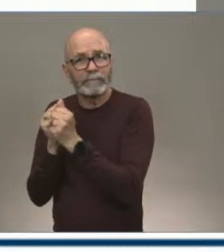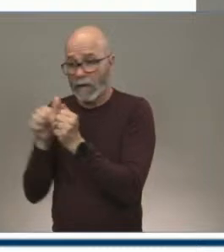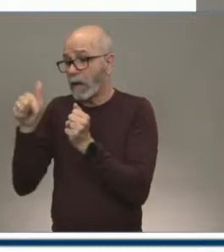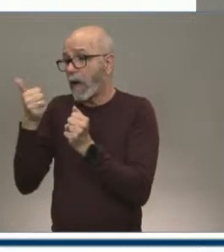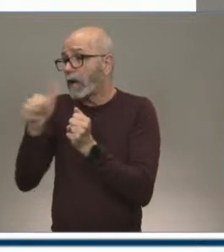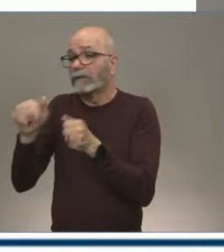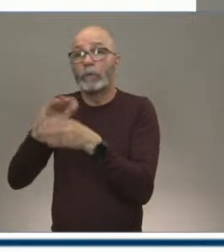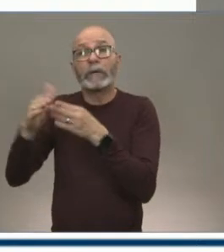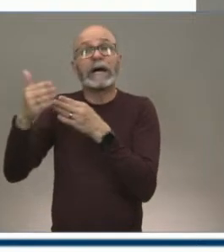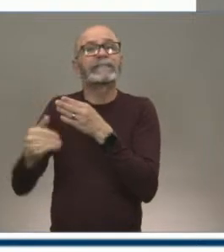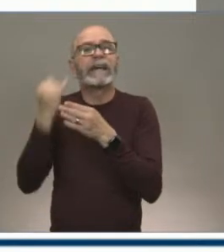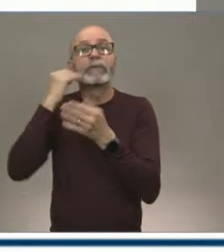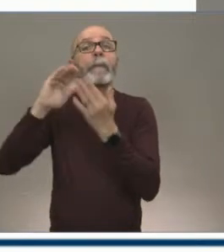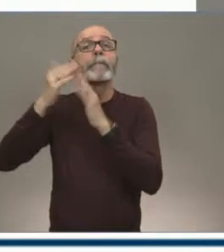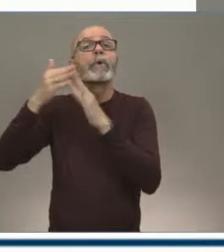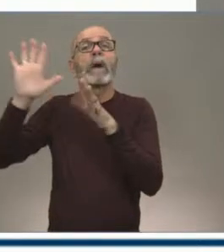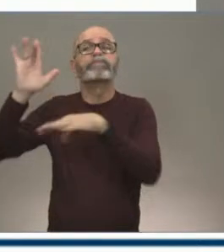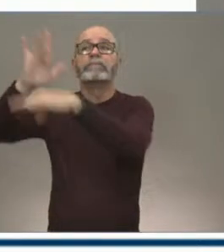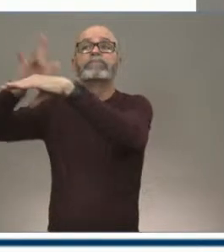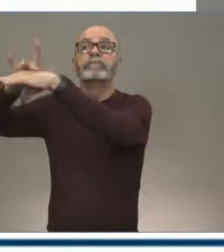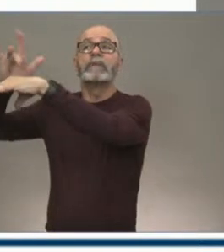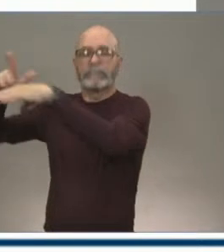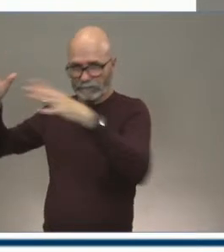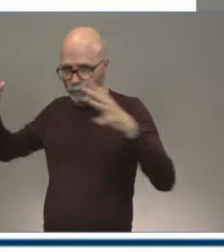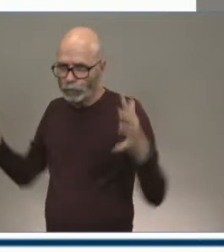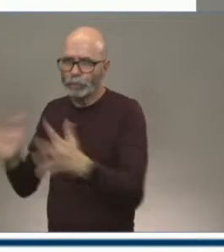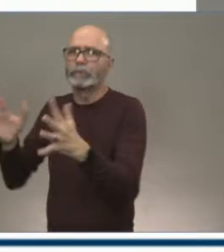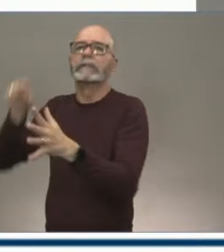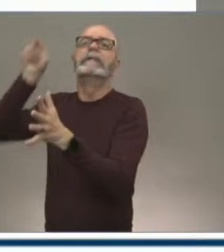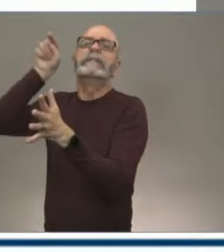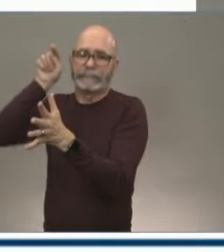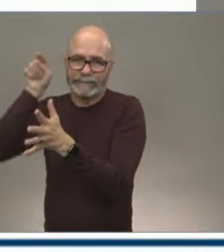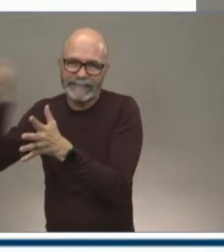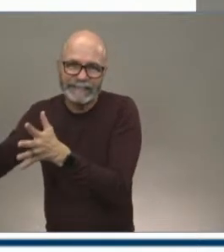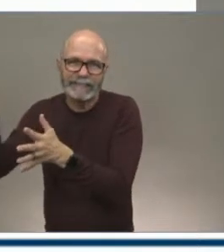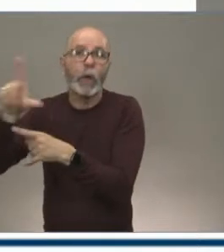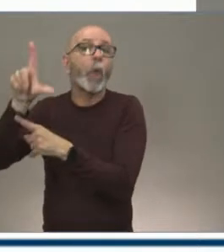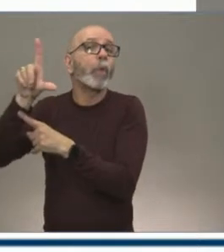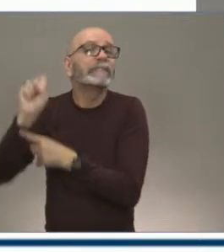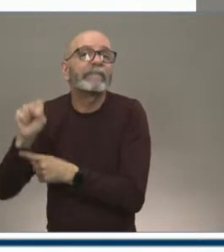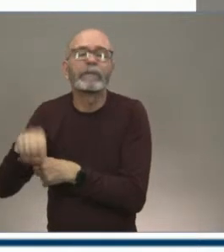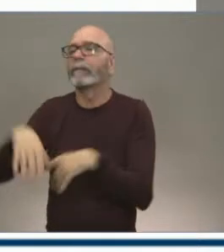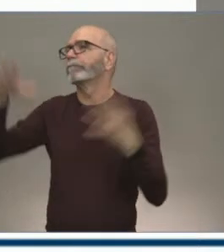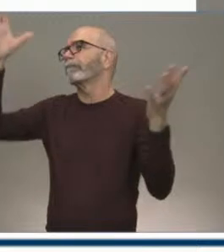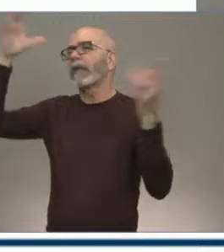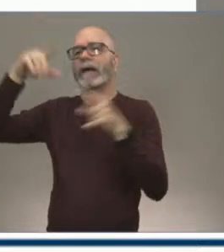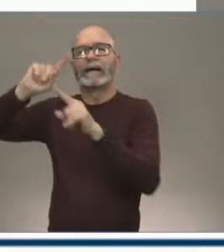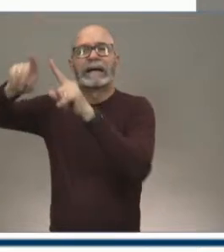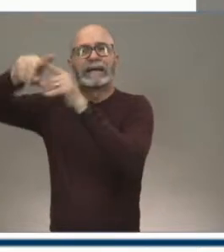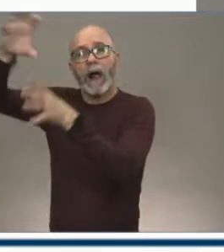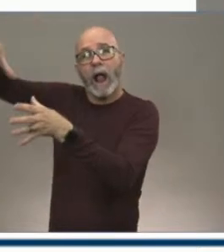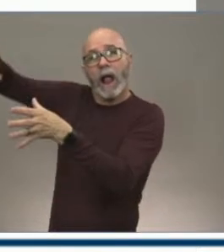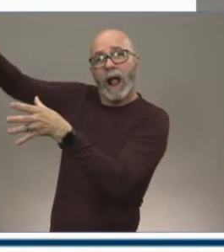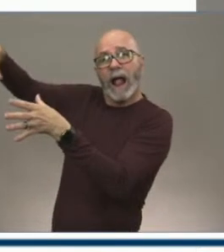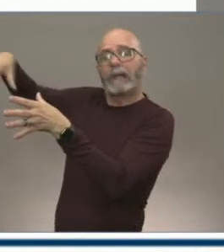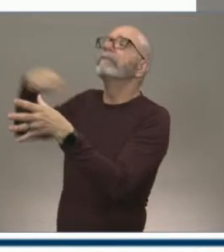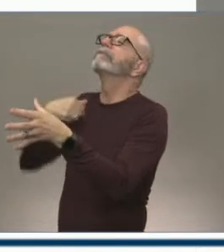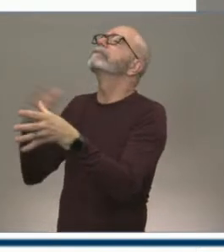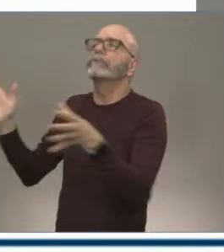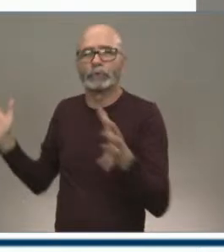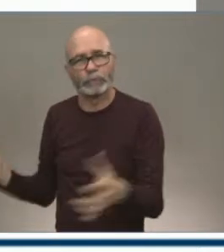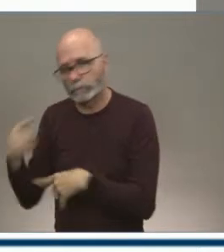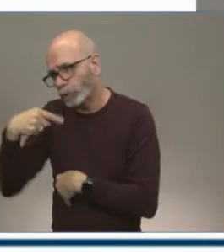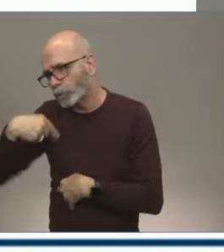in the Beaverbank area, into Lower Sackville, even over to Fall River, we encourage everybody to go out and